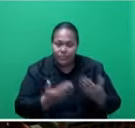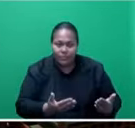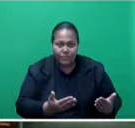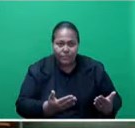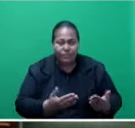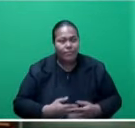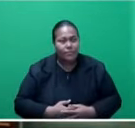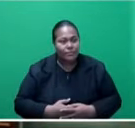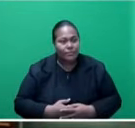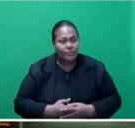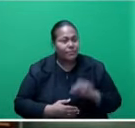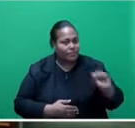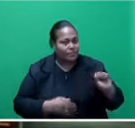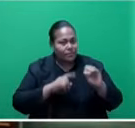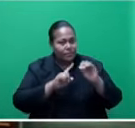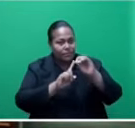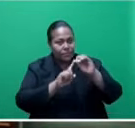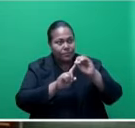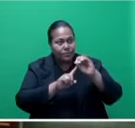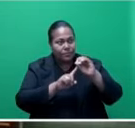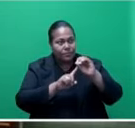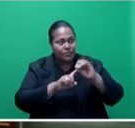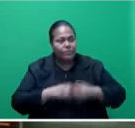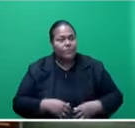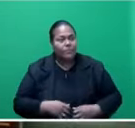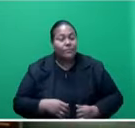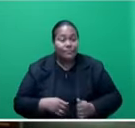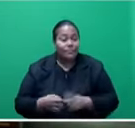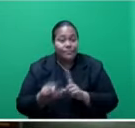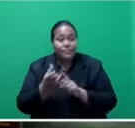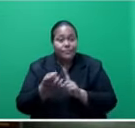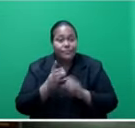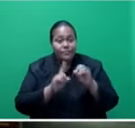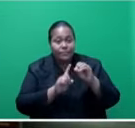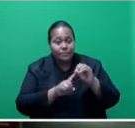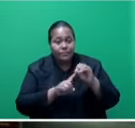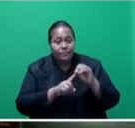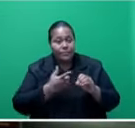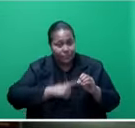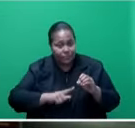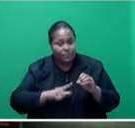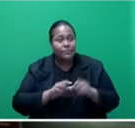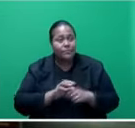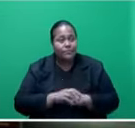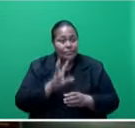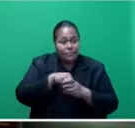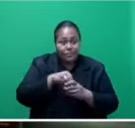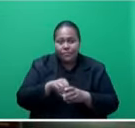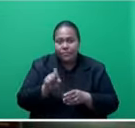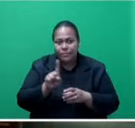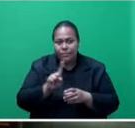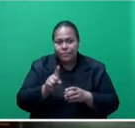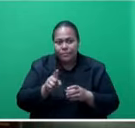Mokwana for his question. And it's an extremely pertinent one because it concerns the vast